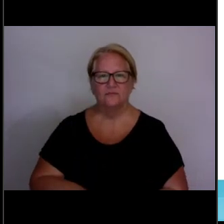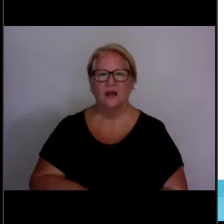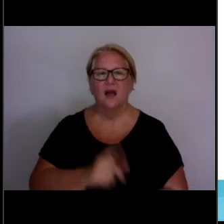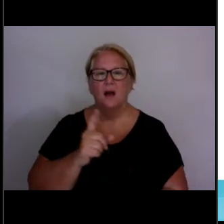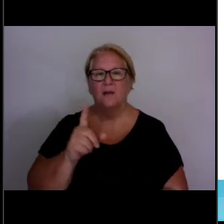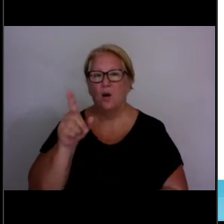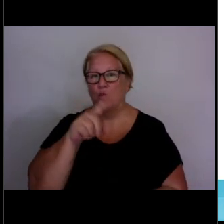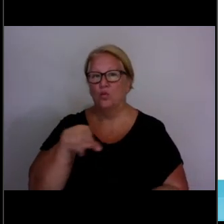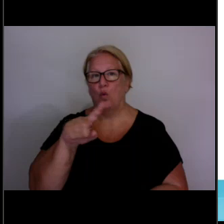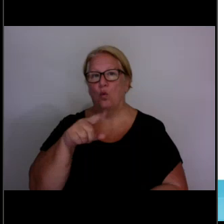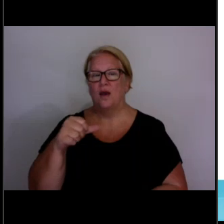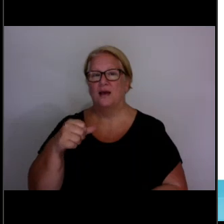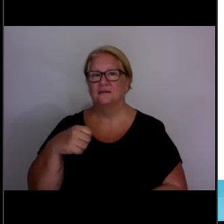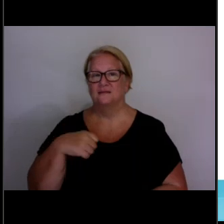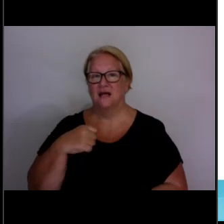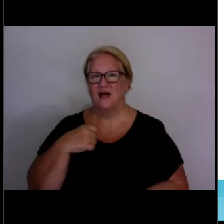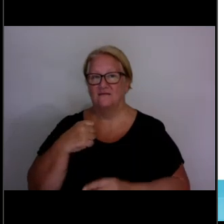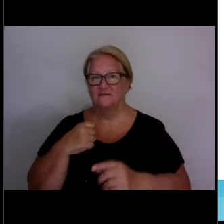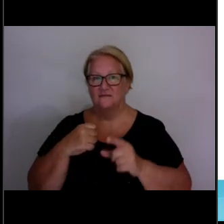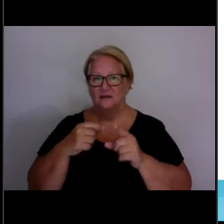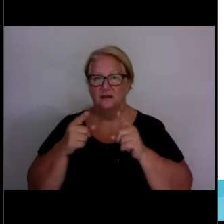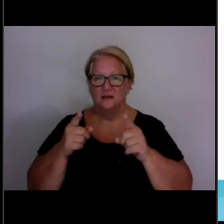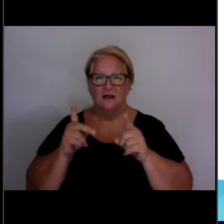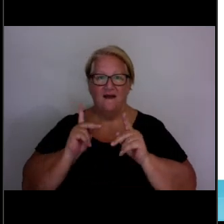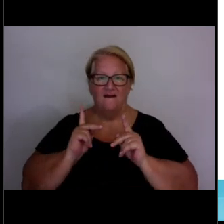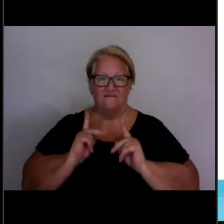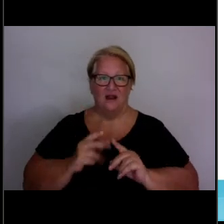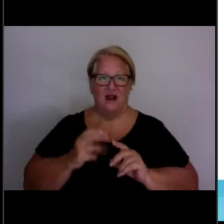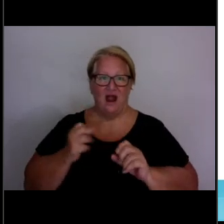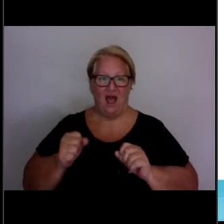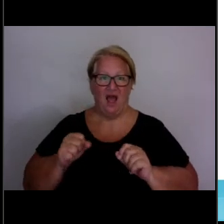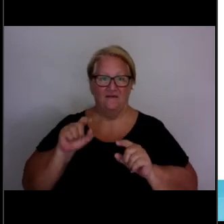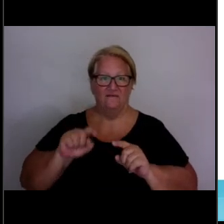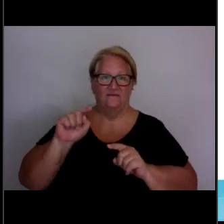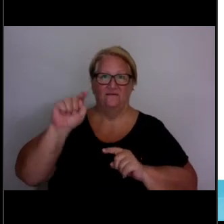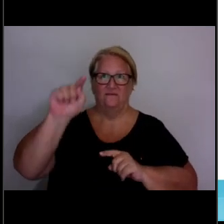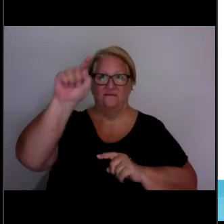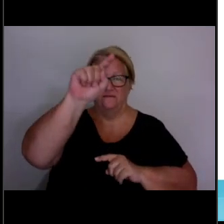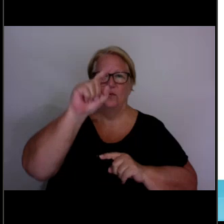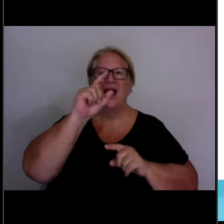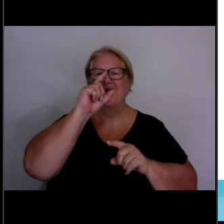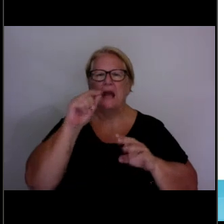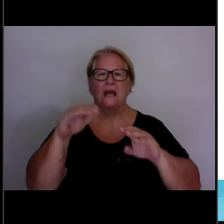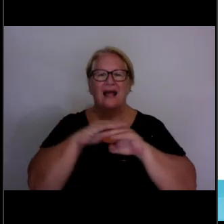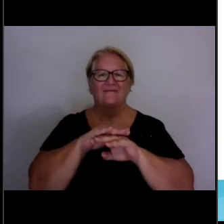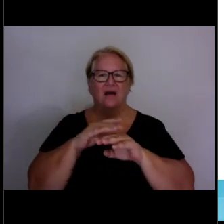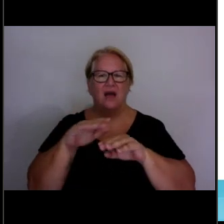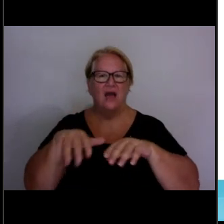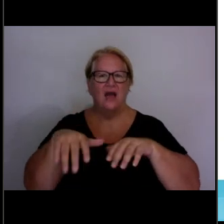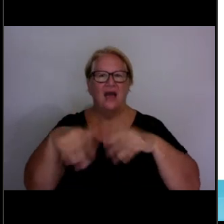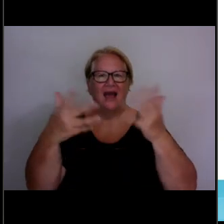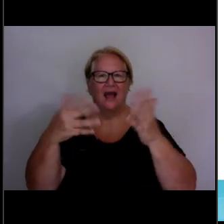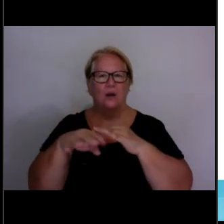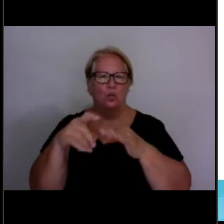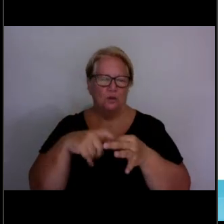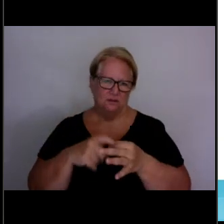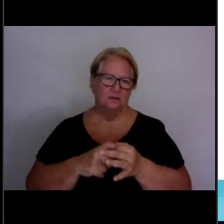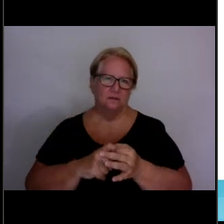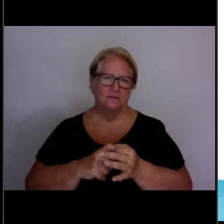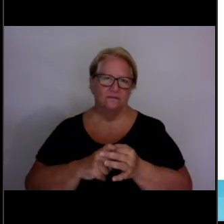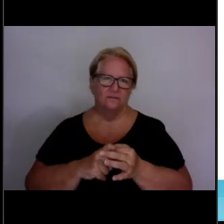staff, while they're physically located there, can cover the whole state. And the way that we might be able to do that